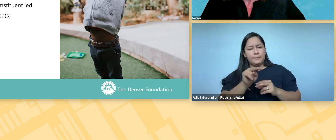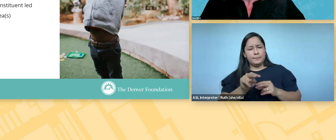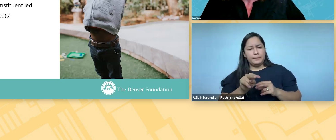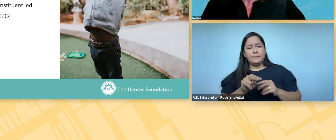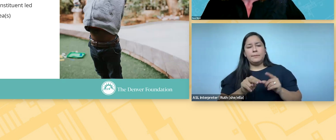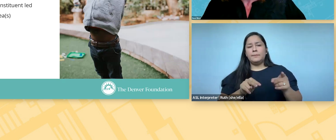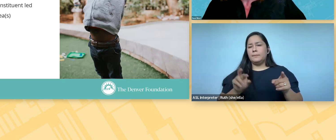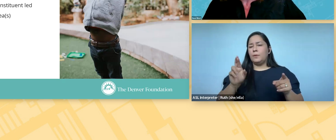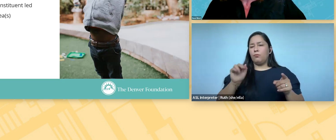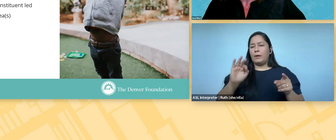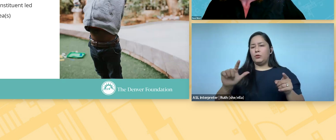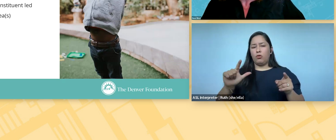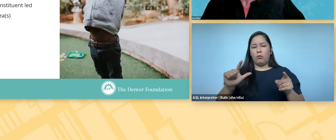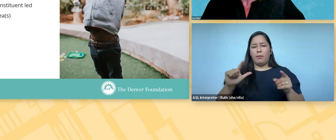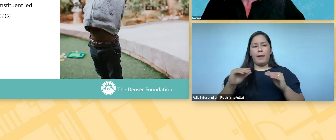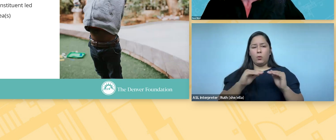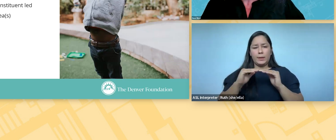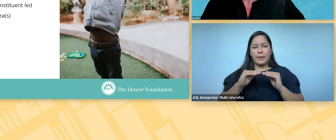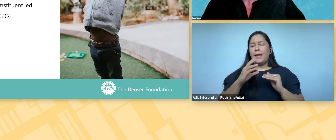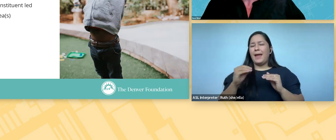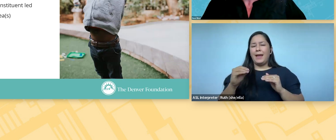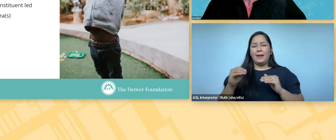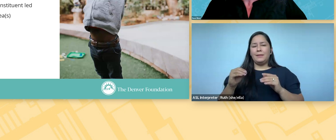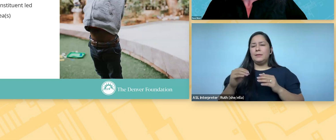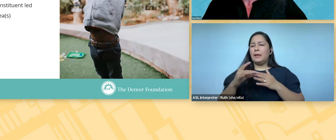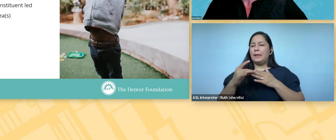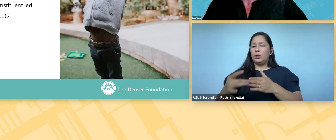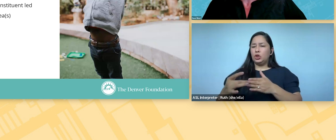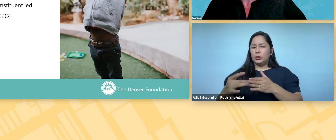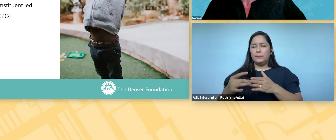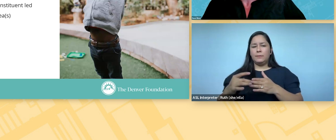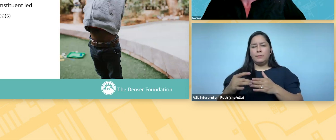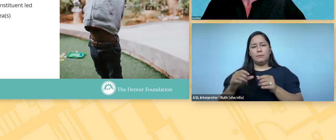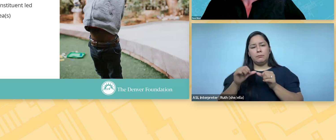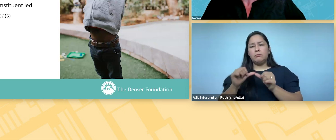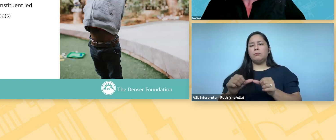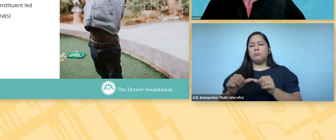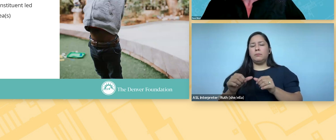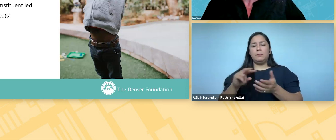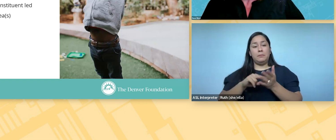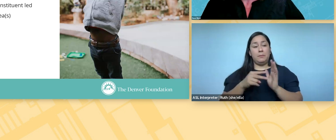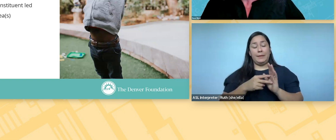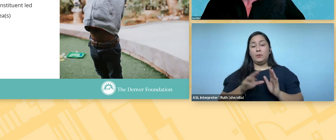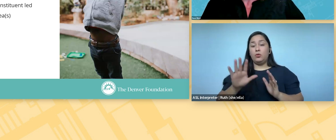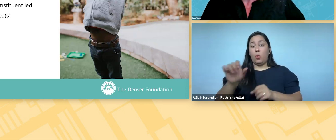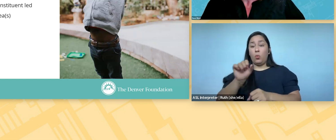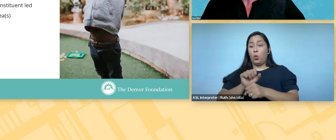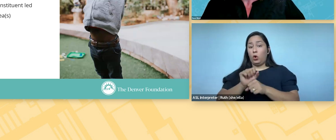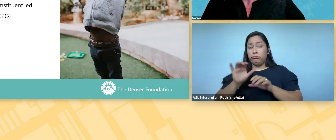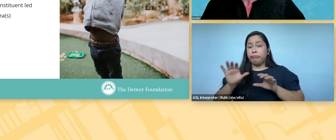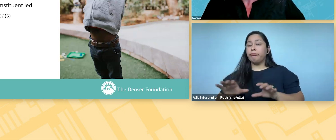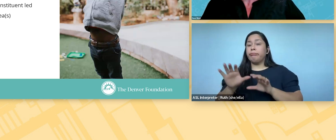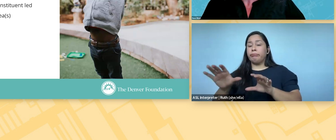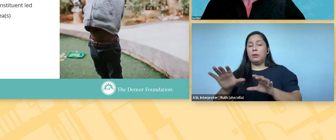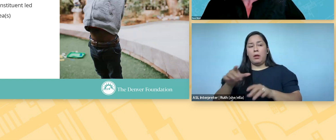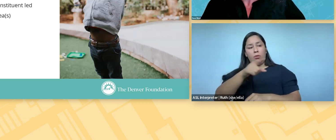racial equity and constituent leadership. And by constituent leadership, I mean that the people that are being impacted by your work really have a voice